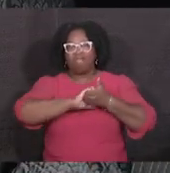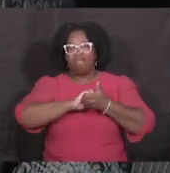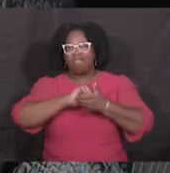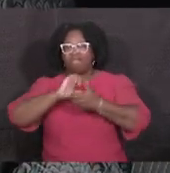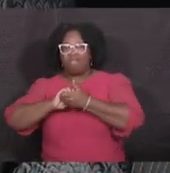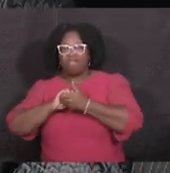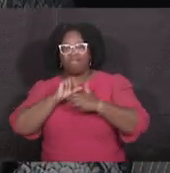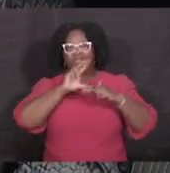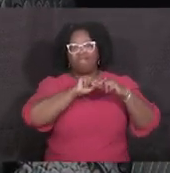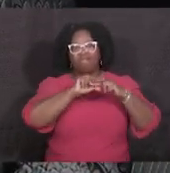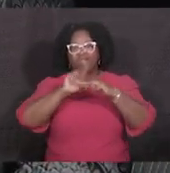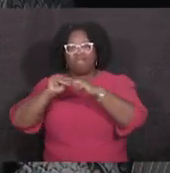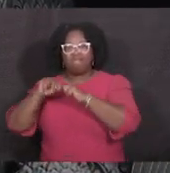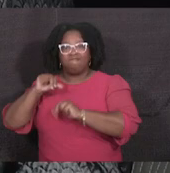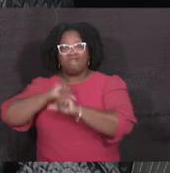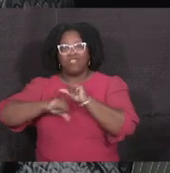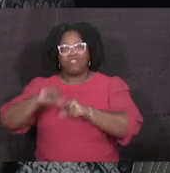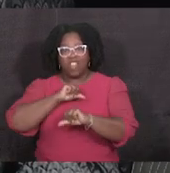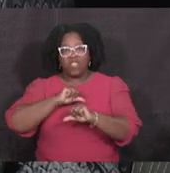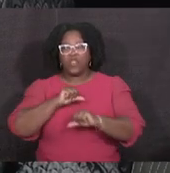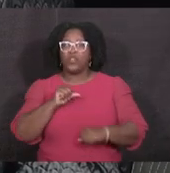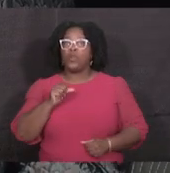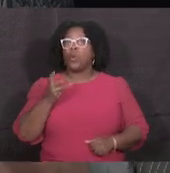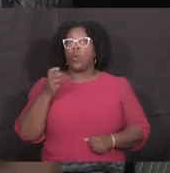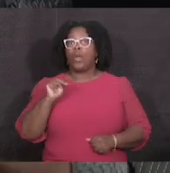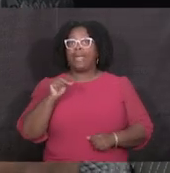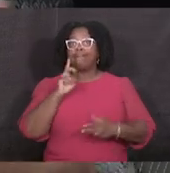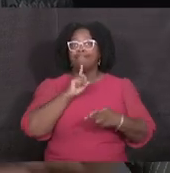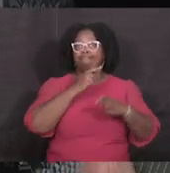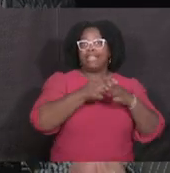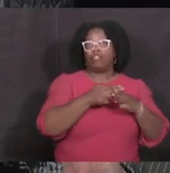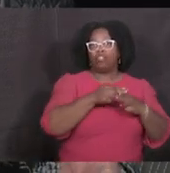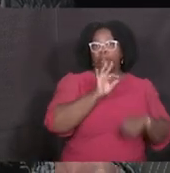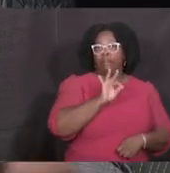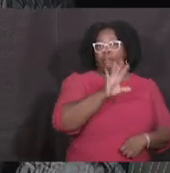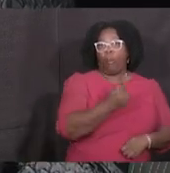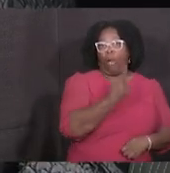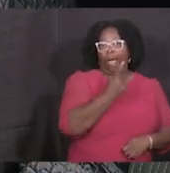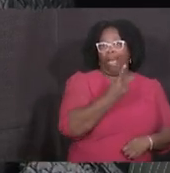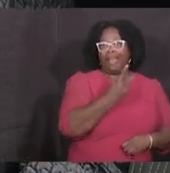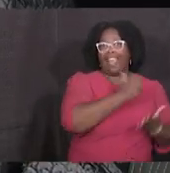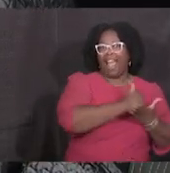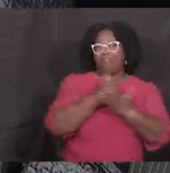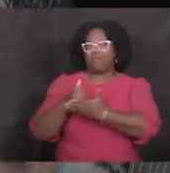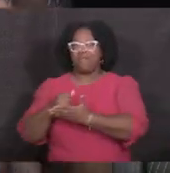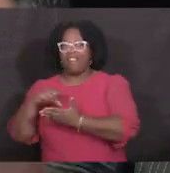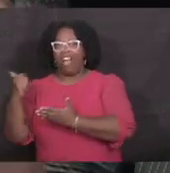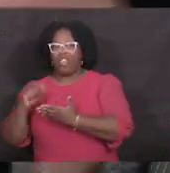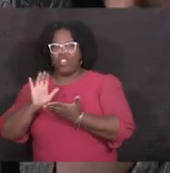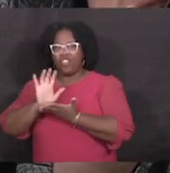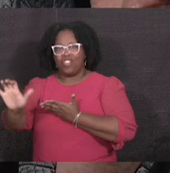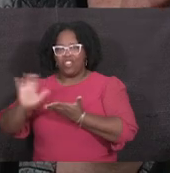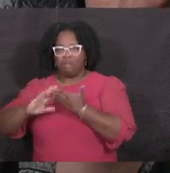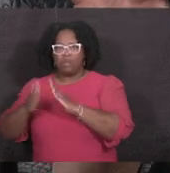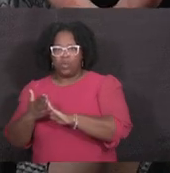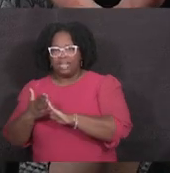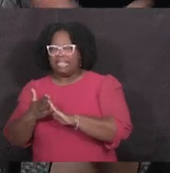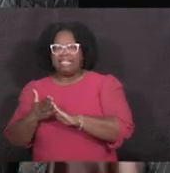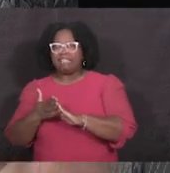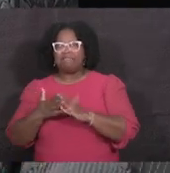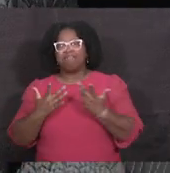And when you talk about them, one helps the other. You know, there are strategies that reach